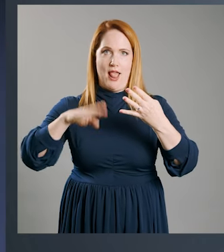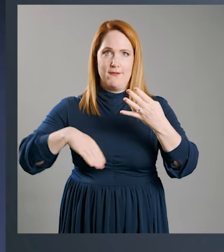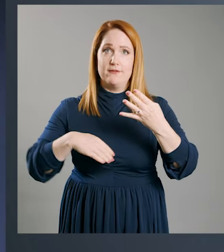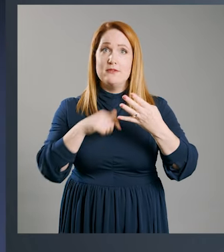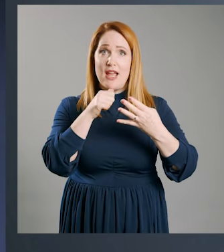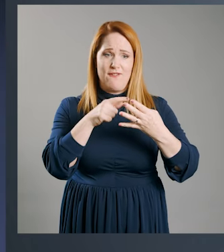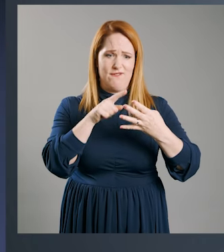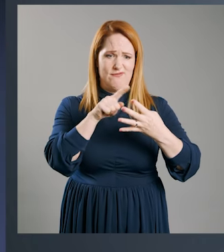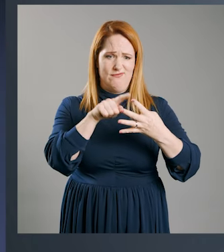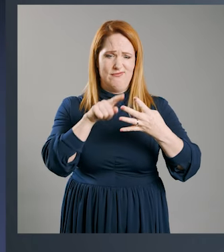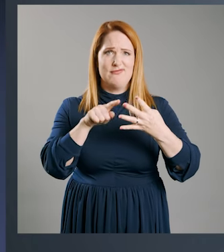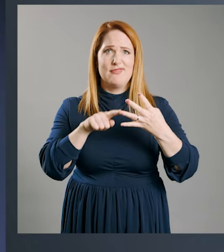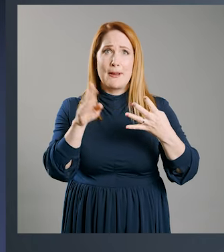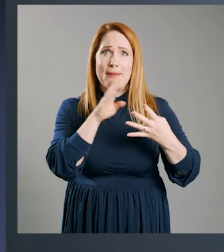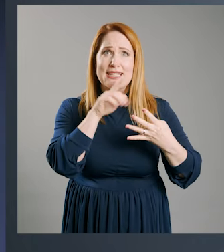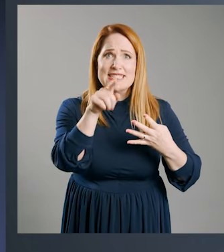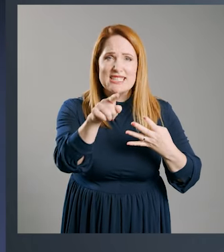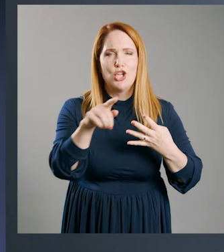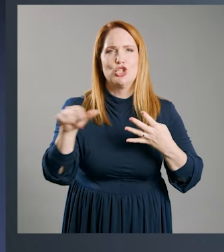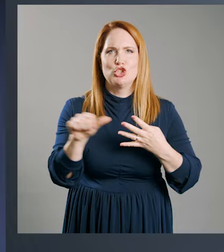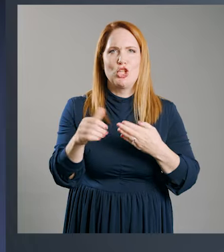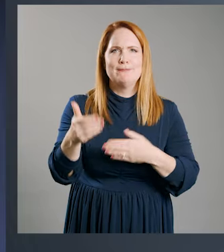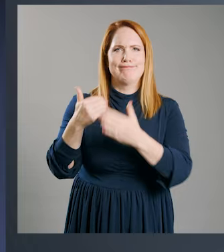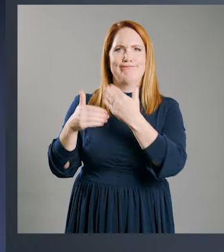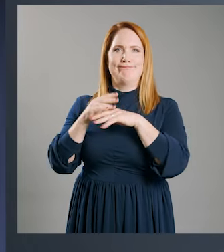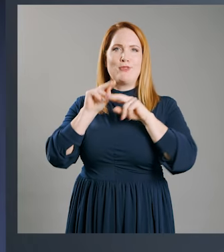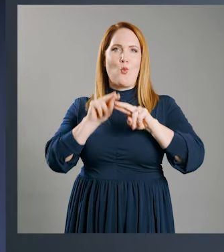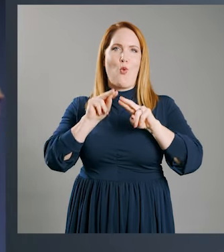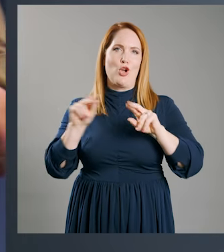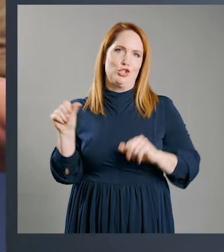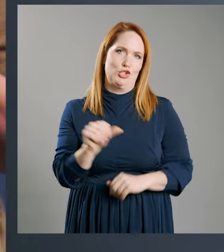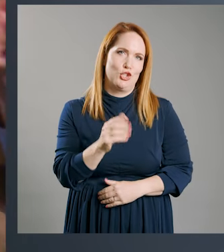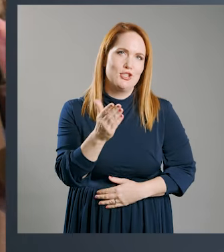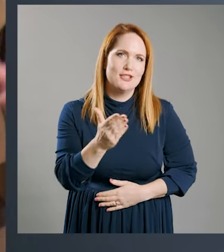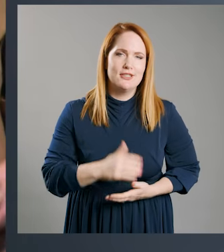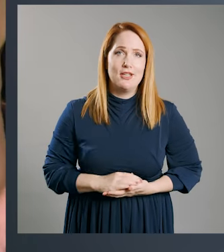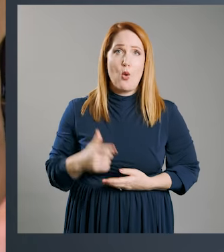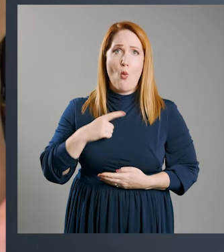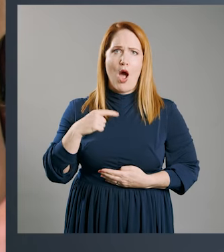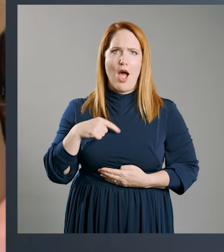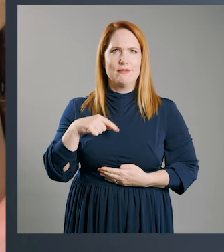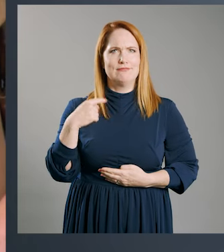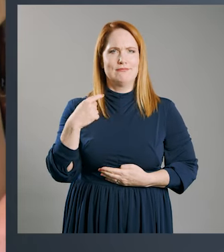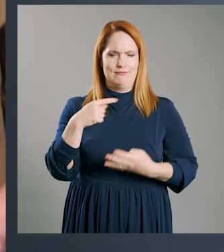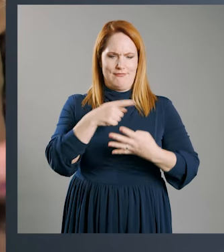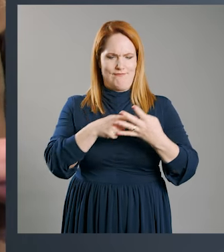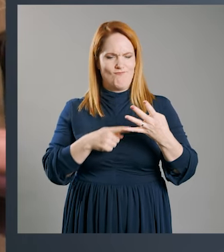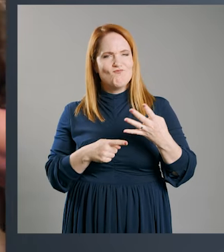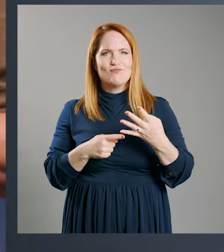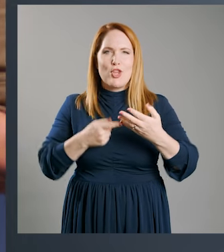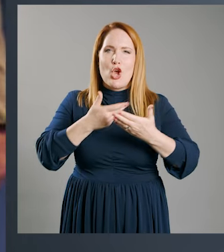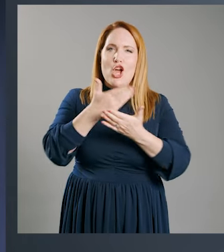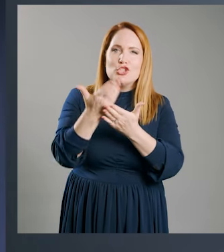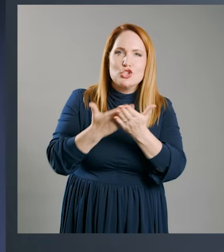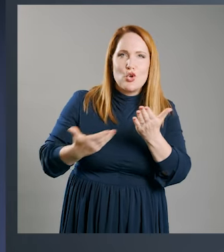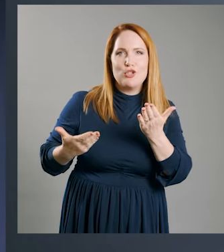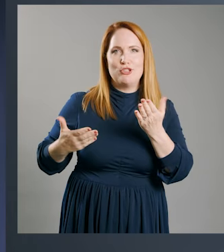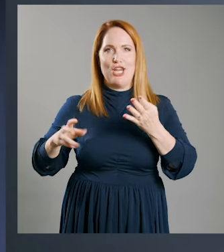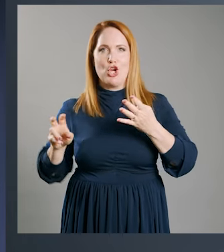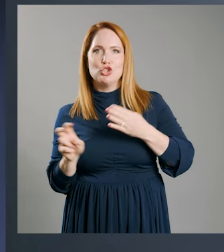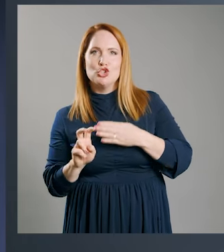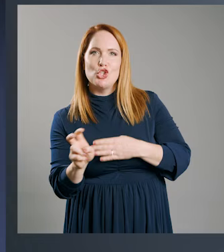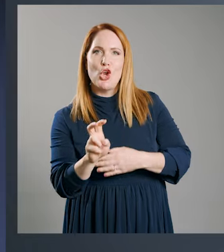have missed the first 3 weeks, can I encourage you to go back and listen? Because we're telling a story. We're taking a journey